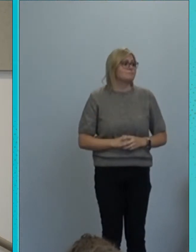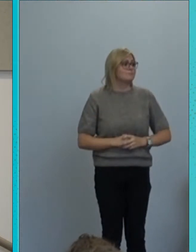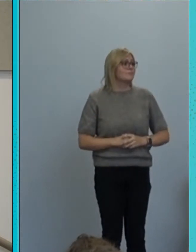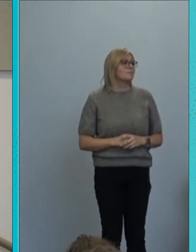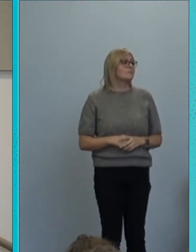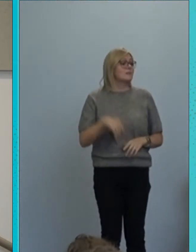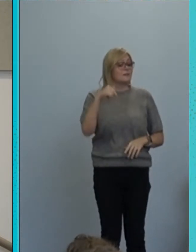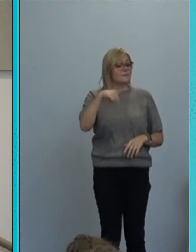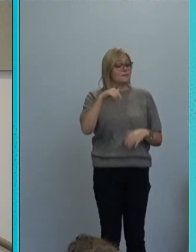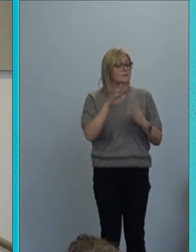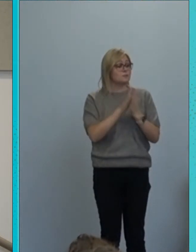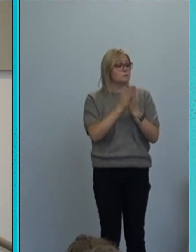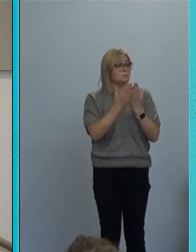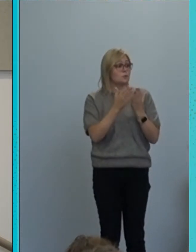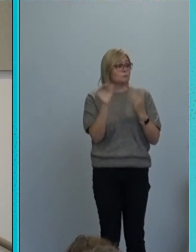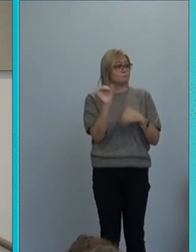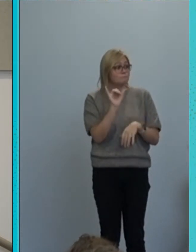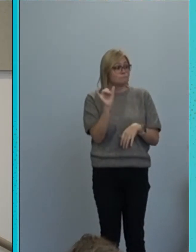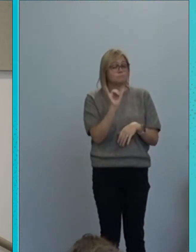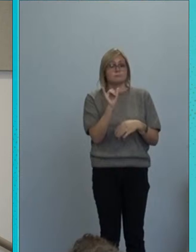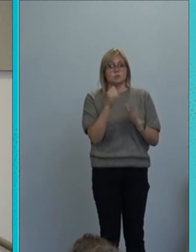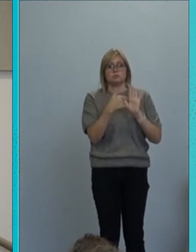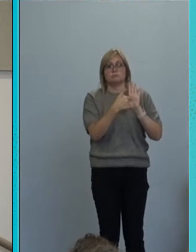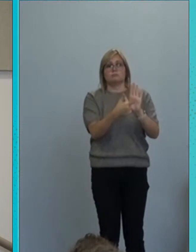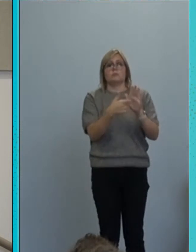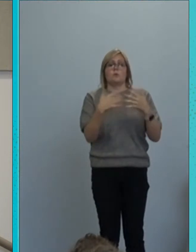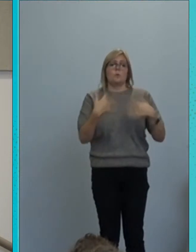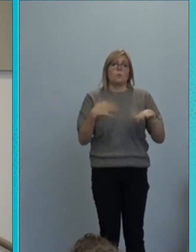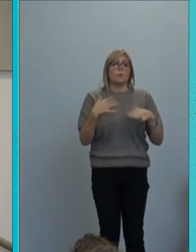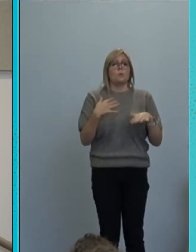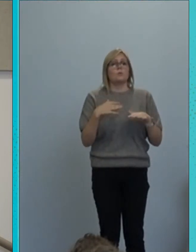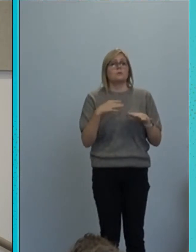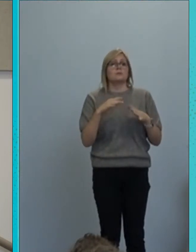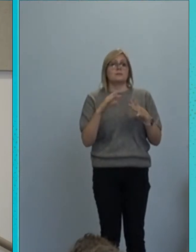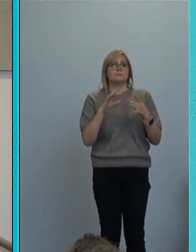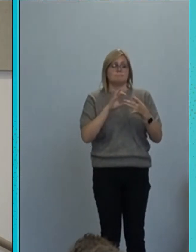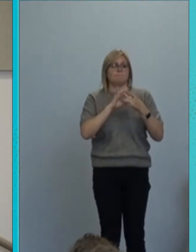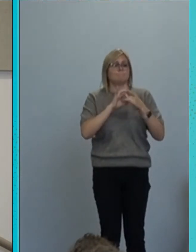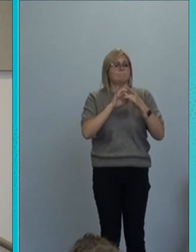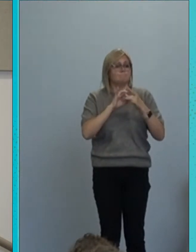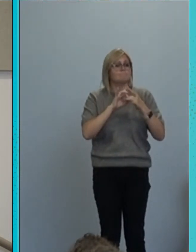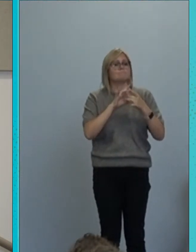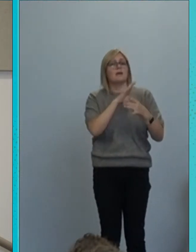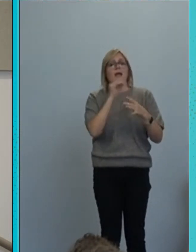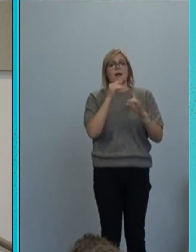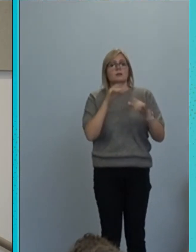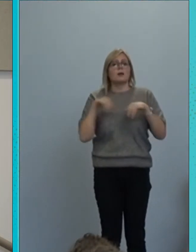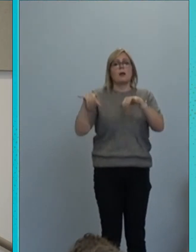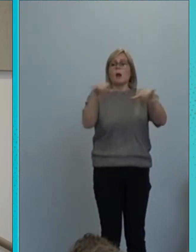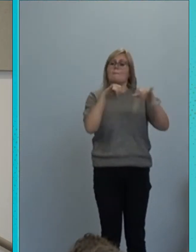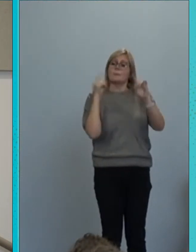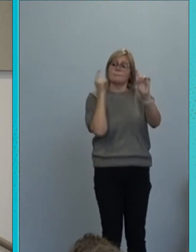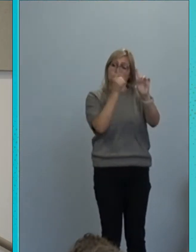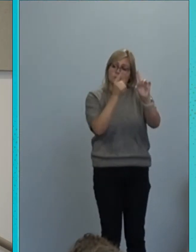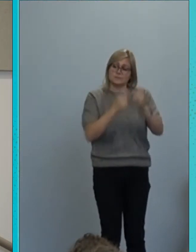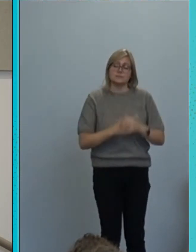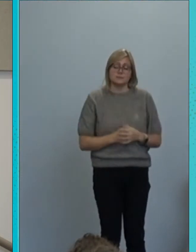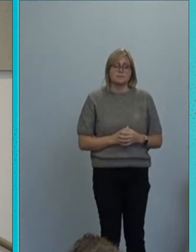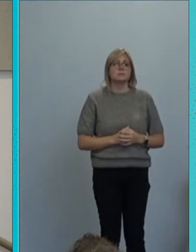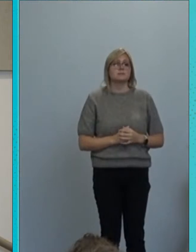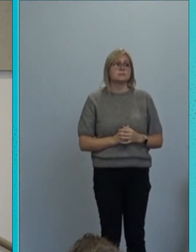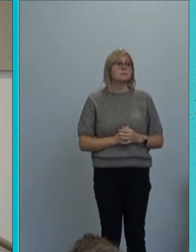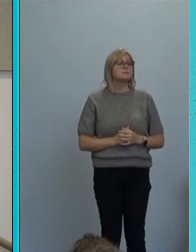This book also explores unbreakable chemistry and common purpose.